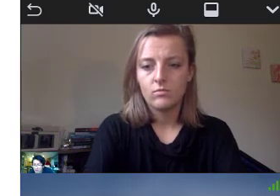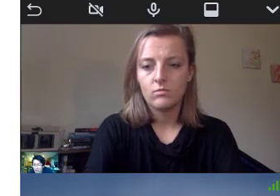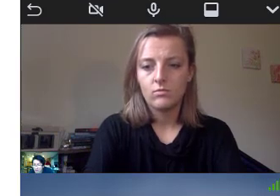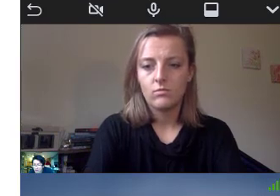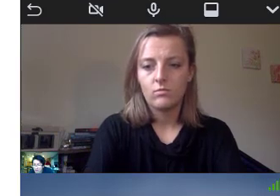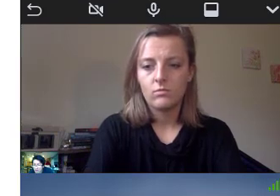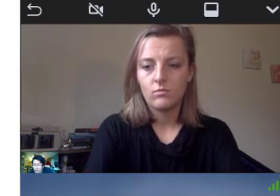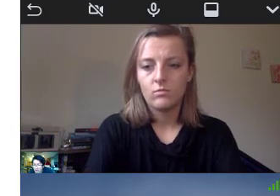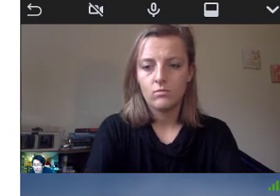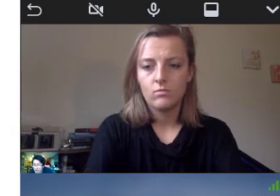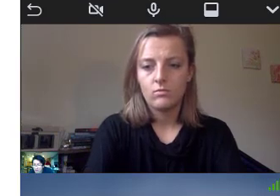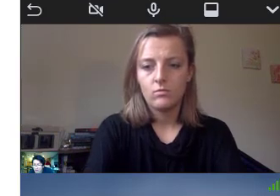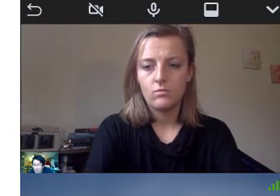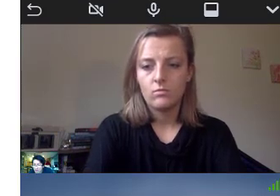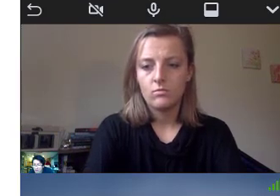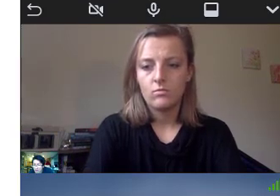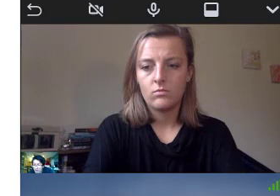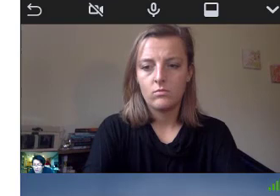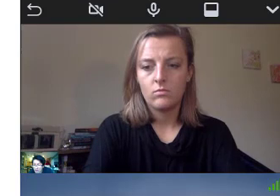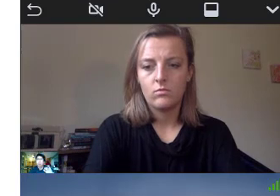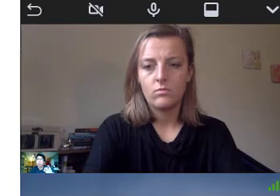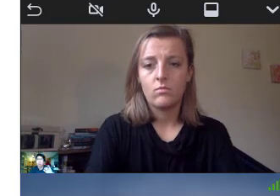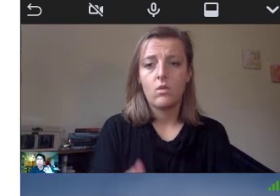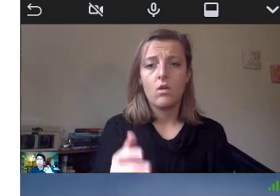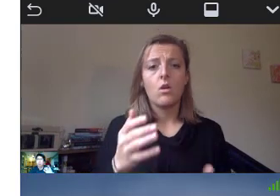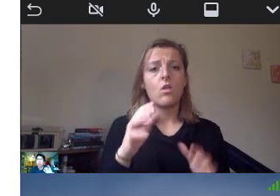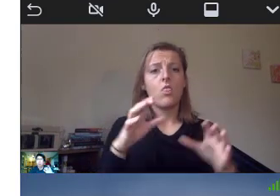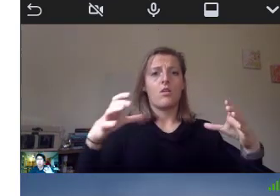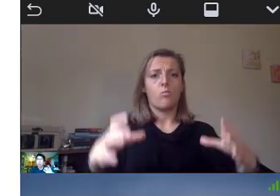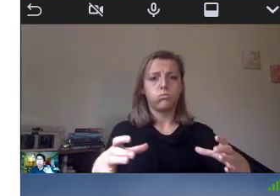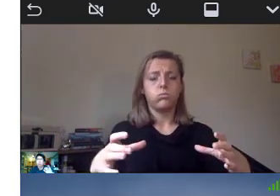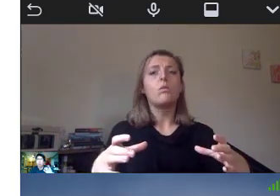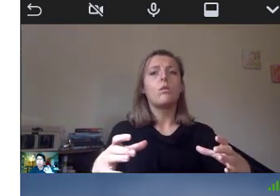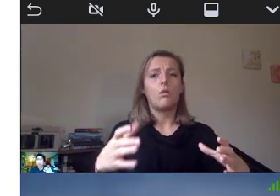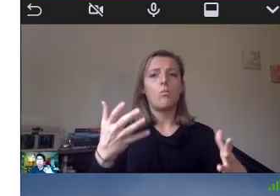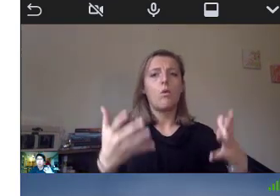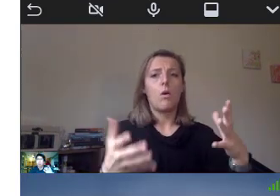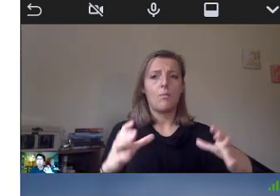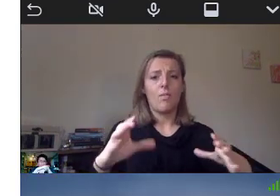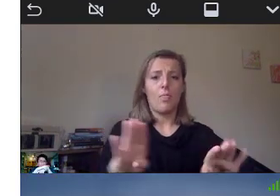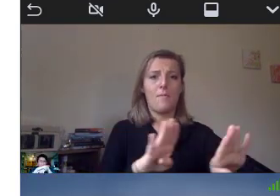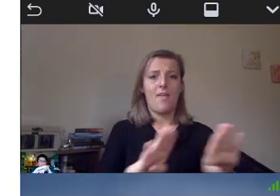different depending on the convection coefficient in the problem.